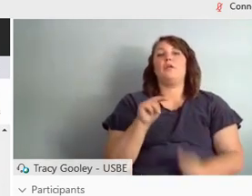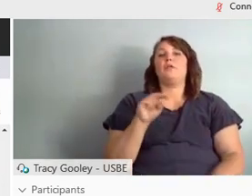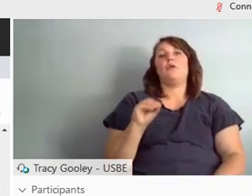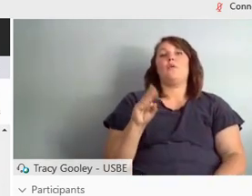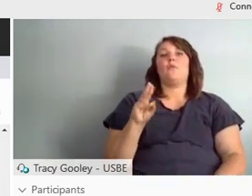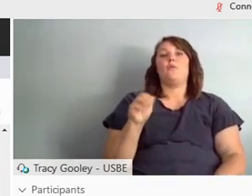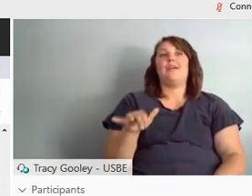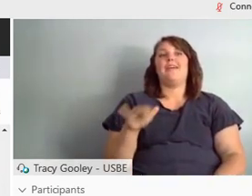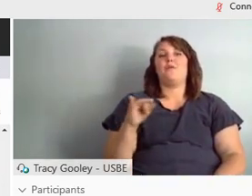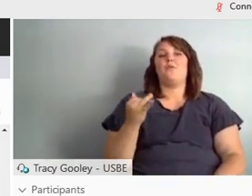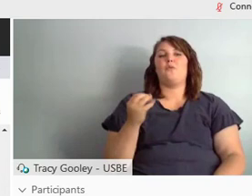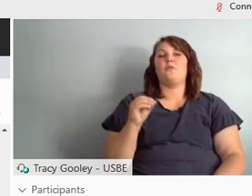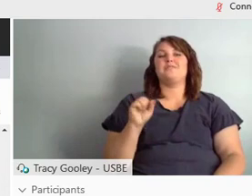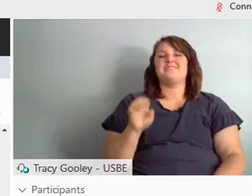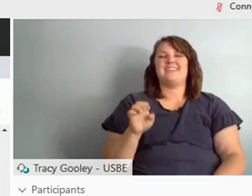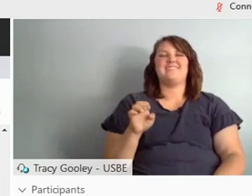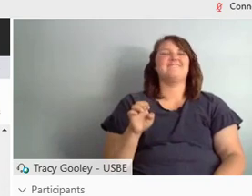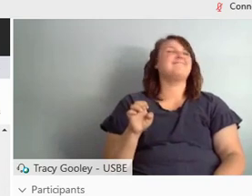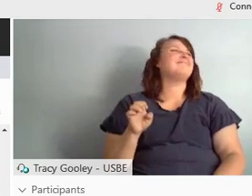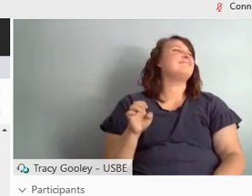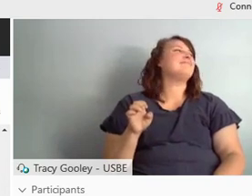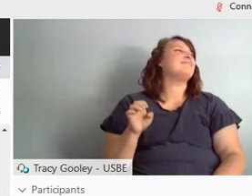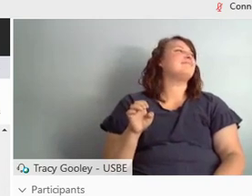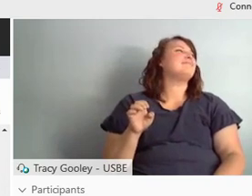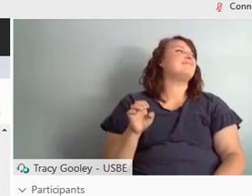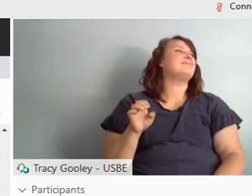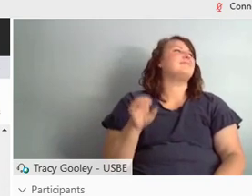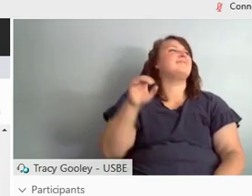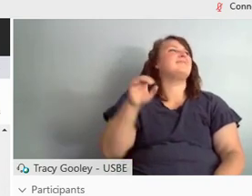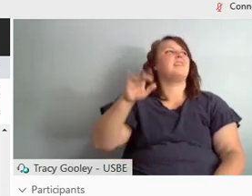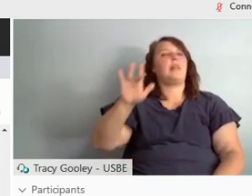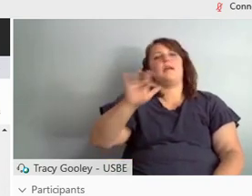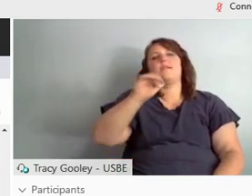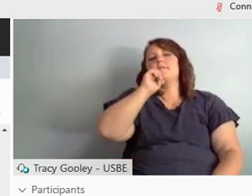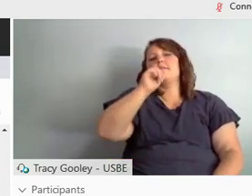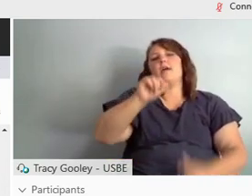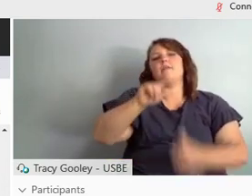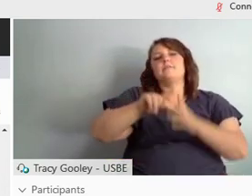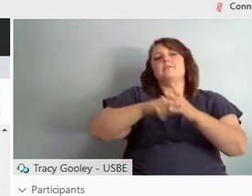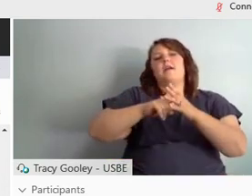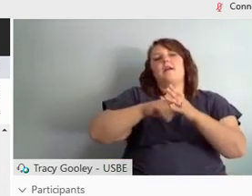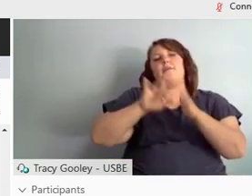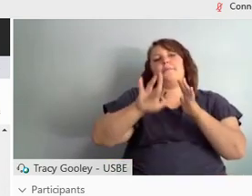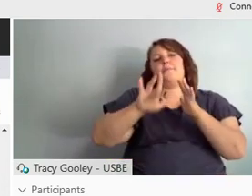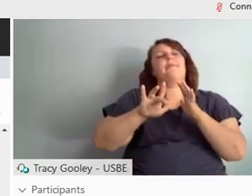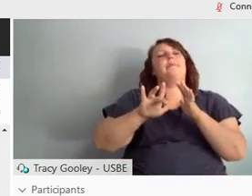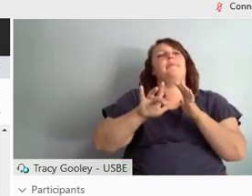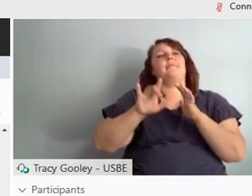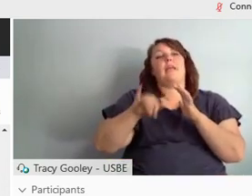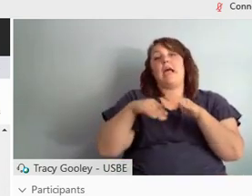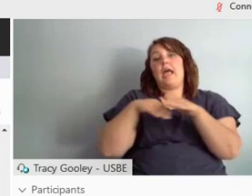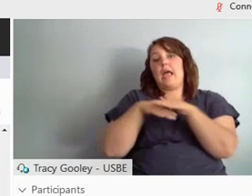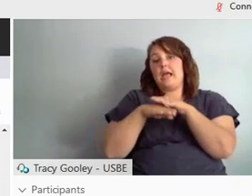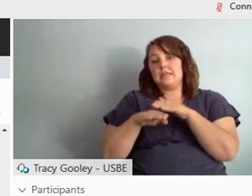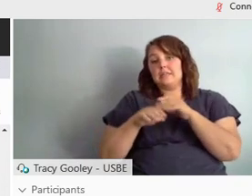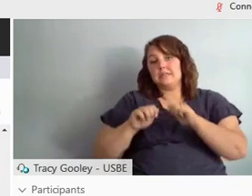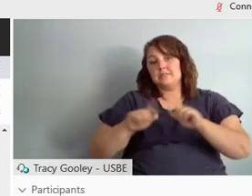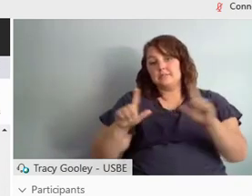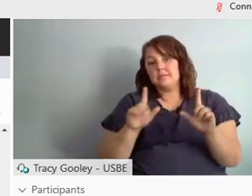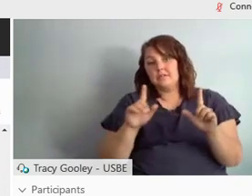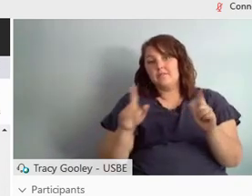and we're going to click on the Not Started link. Now, once you access this profile for the first